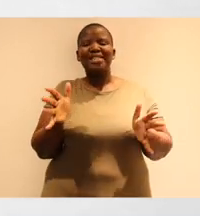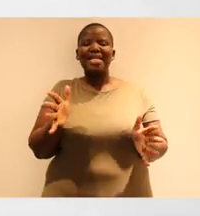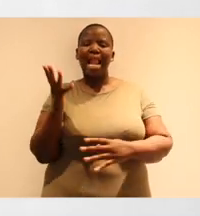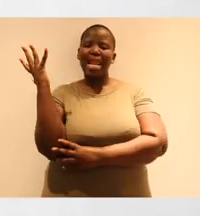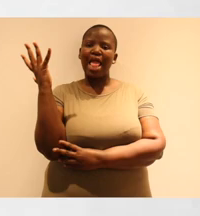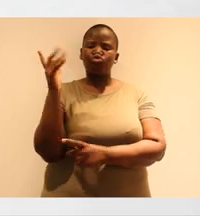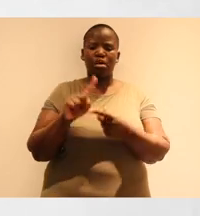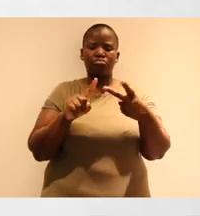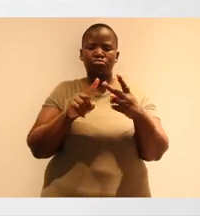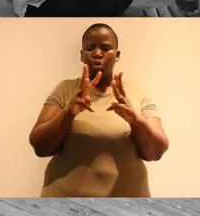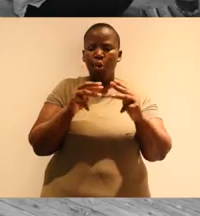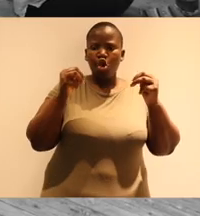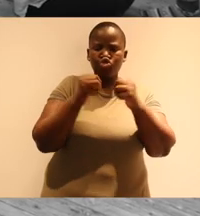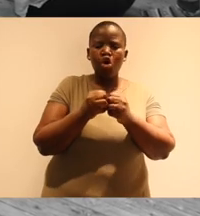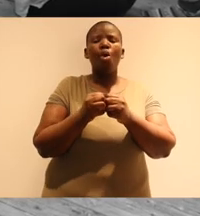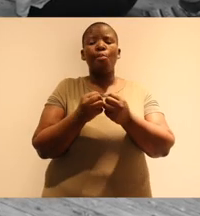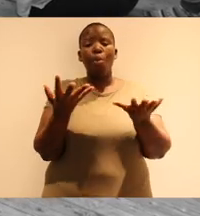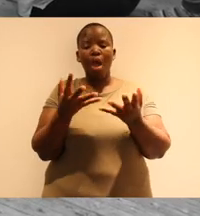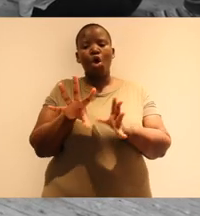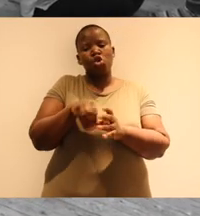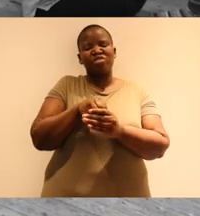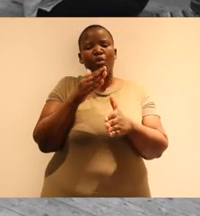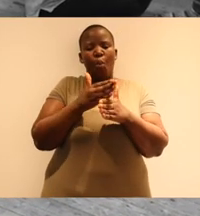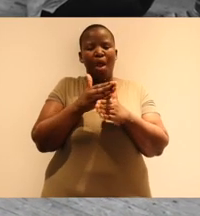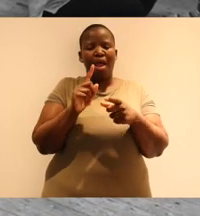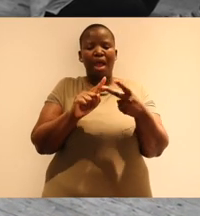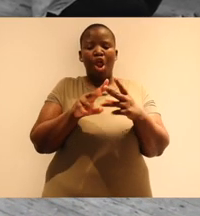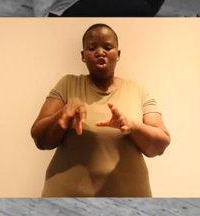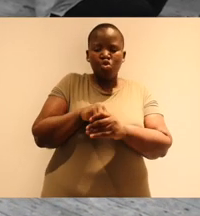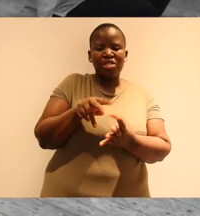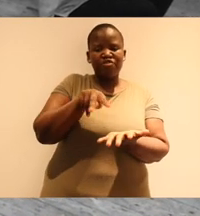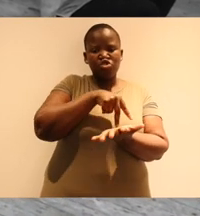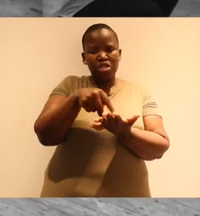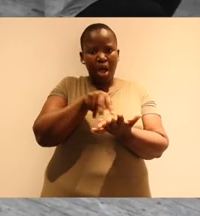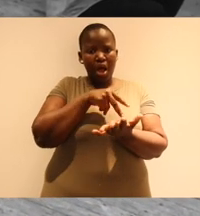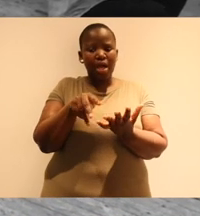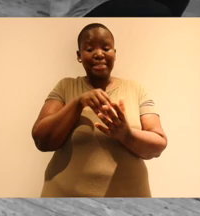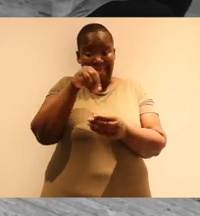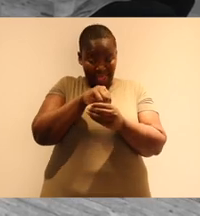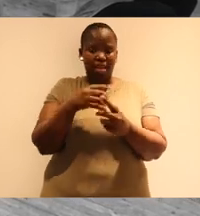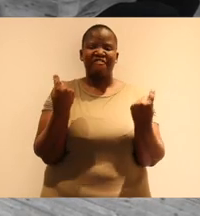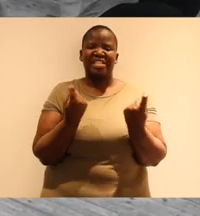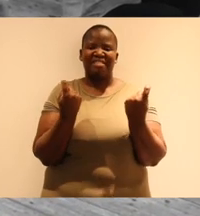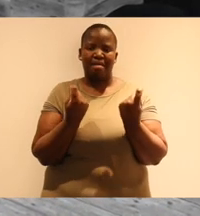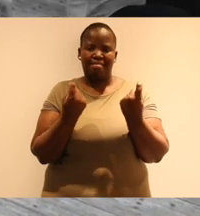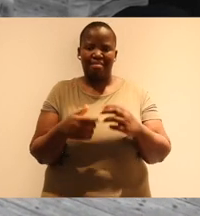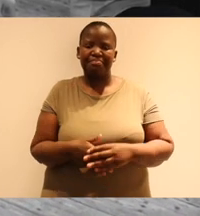and workshops on inclusive work, inclusive dance within the festival.